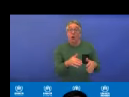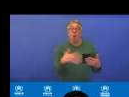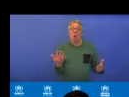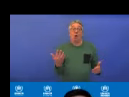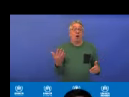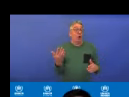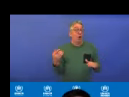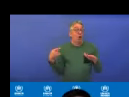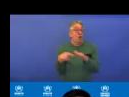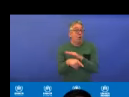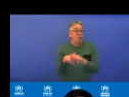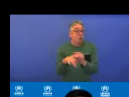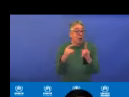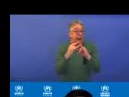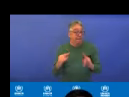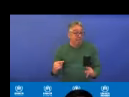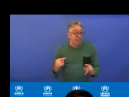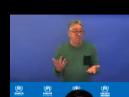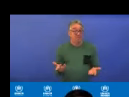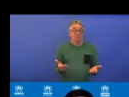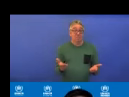camps or other types of